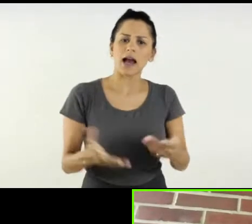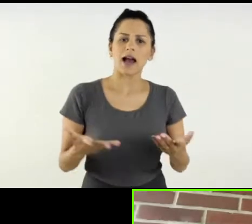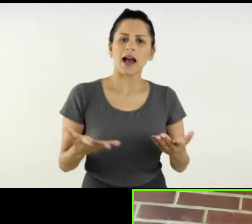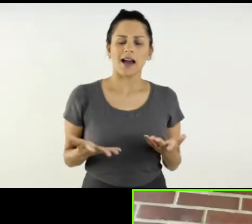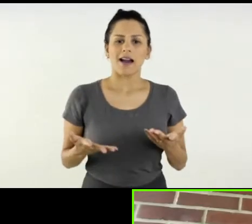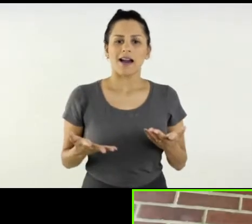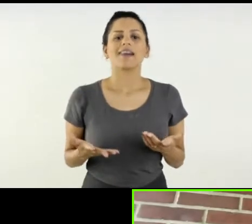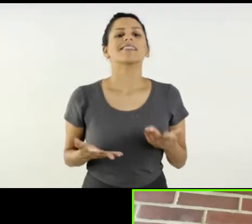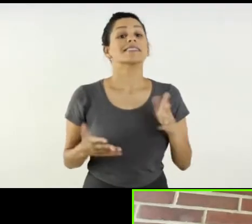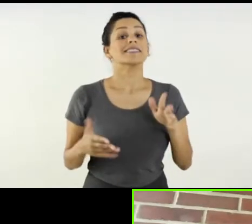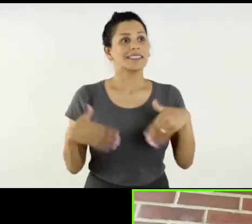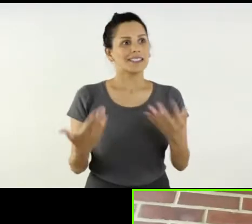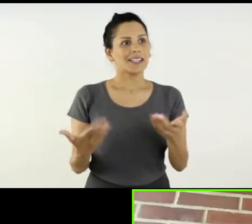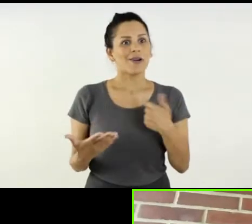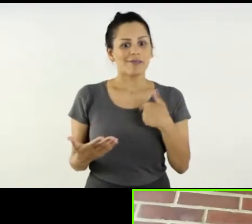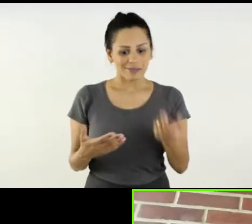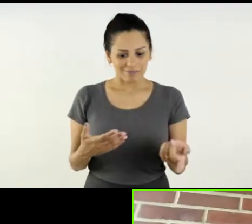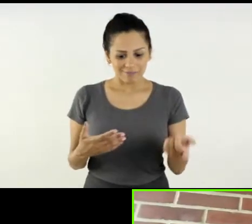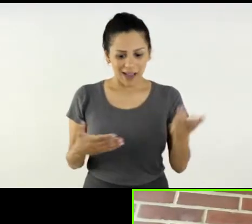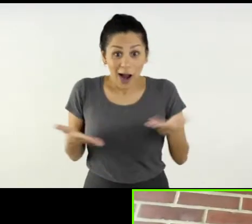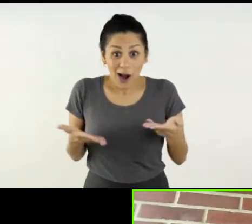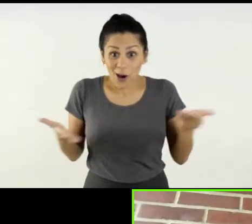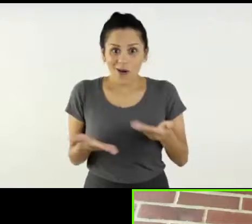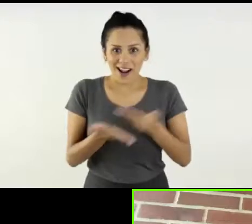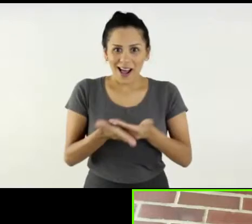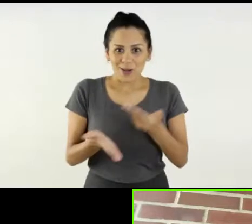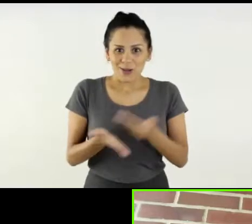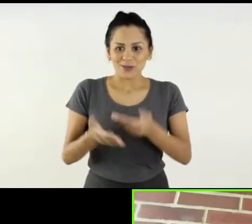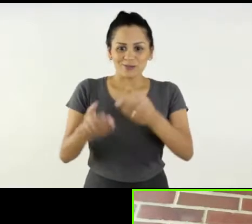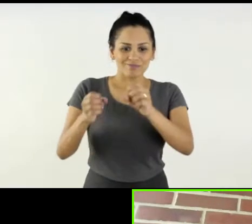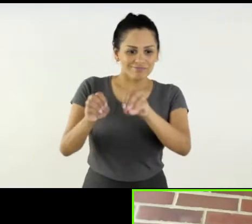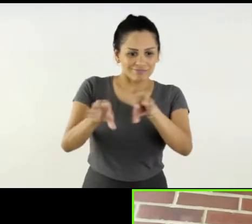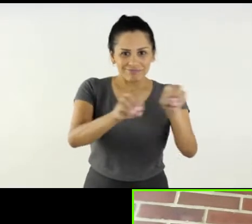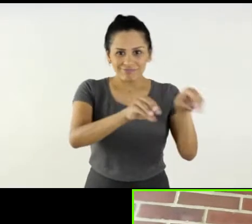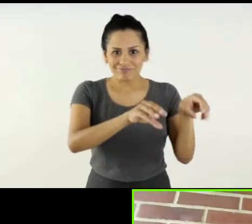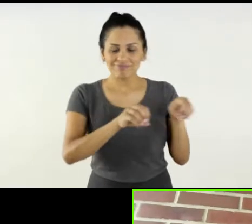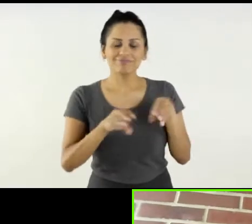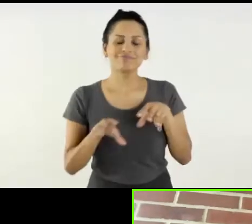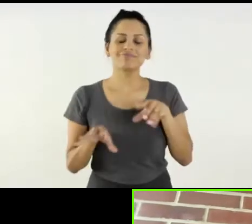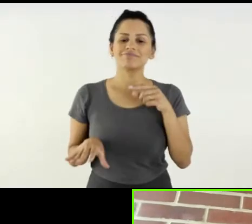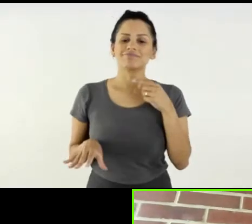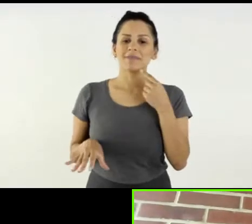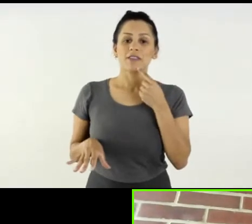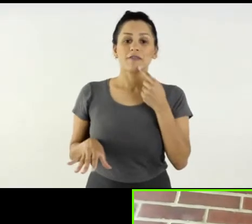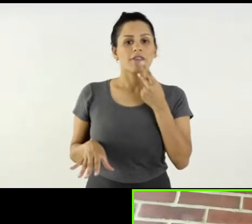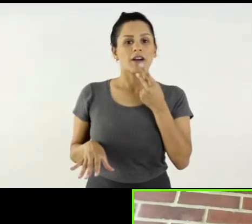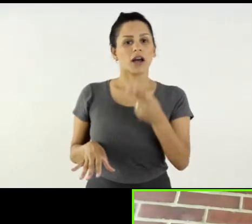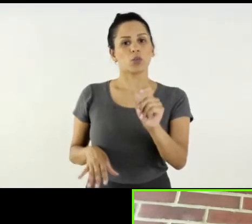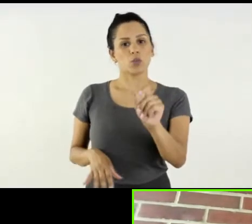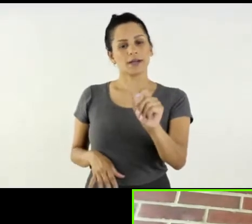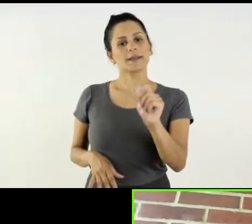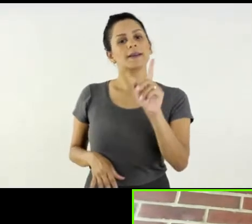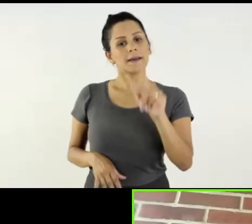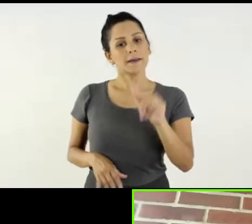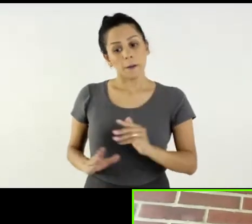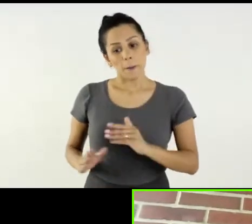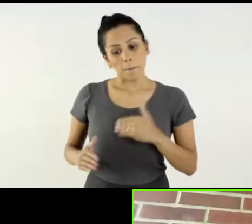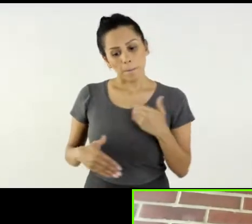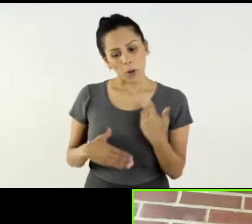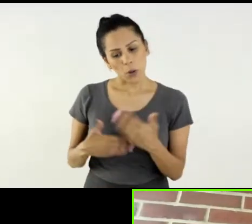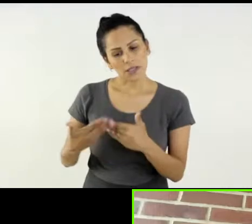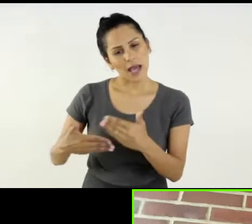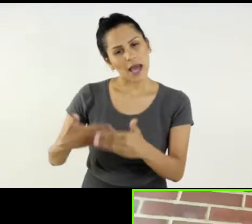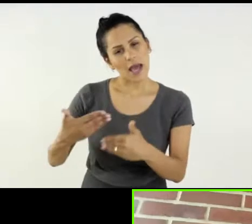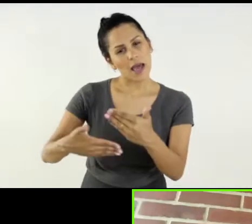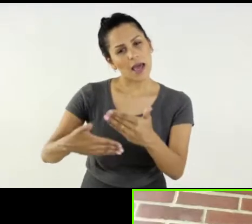students, was a process of contending with my own inculcated sexism, you